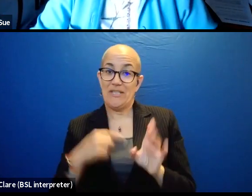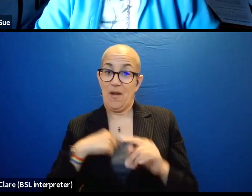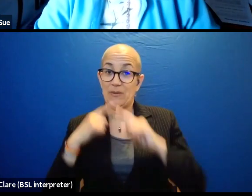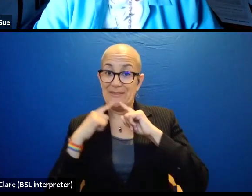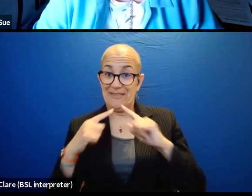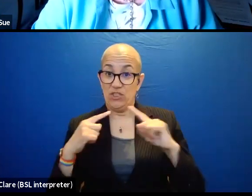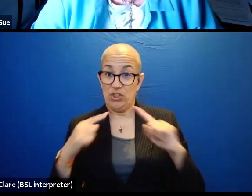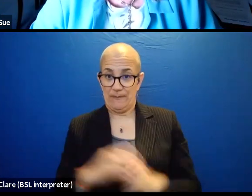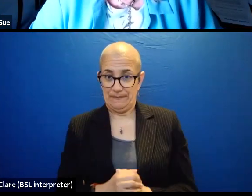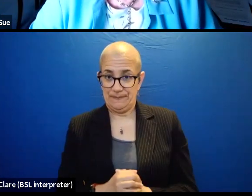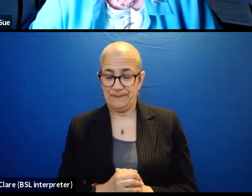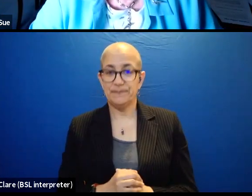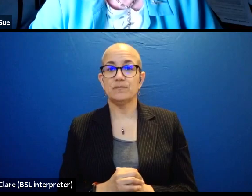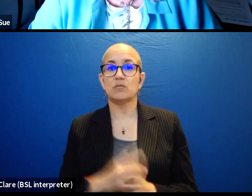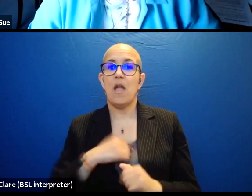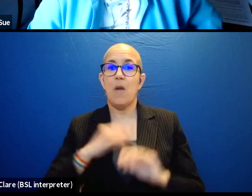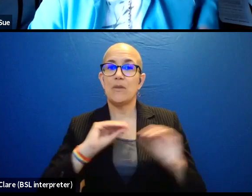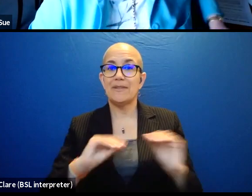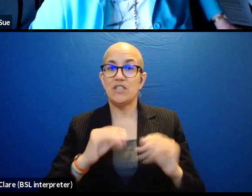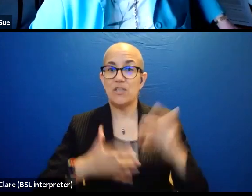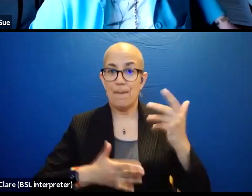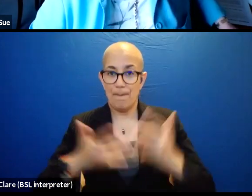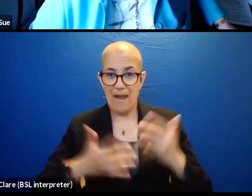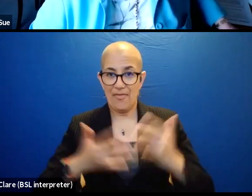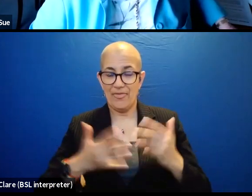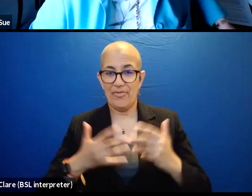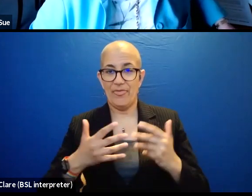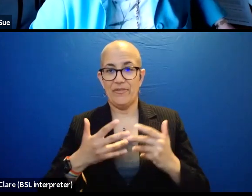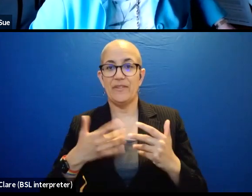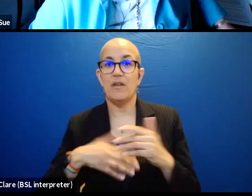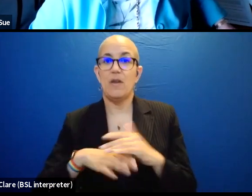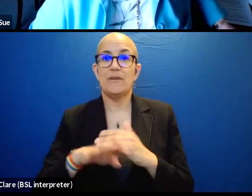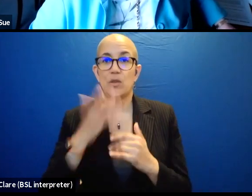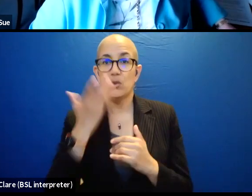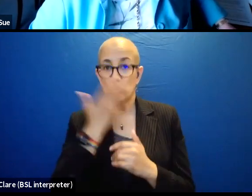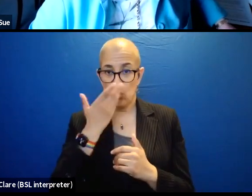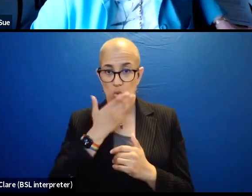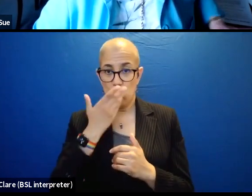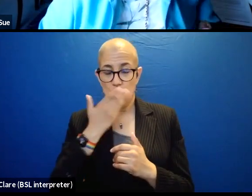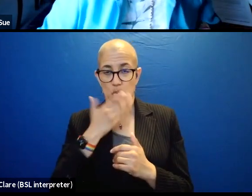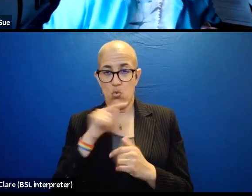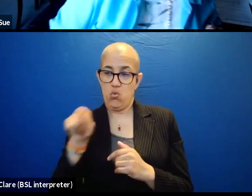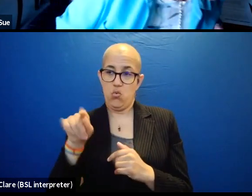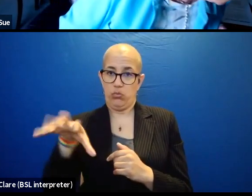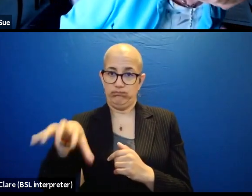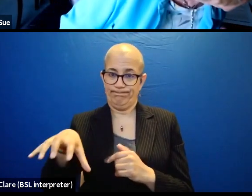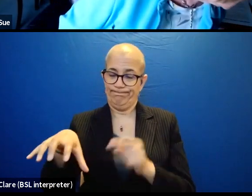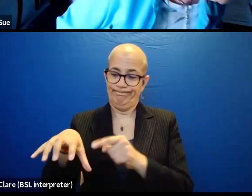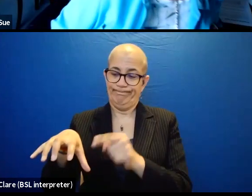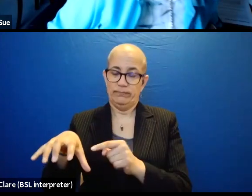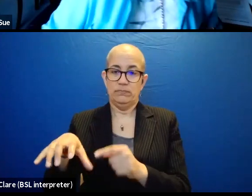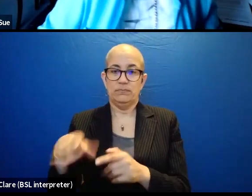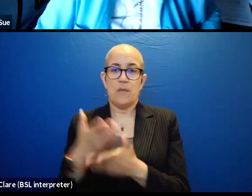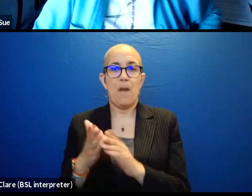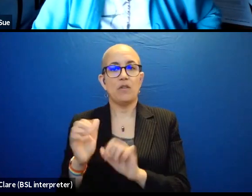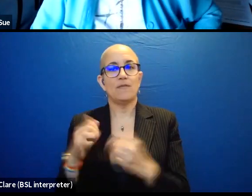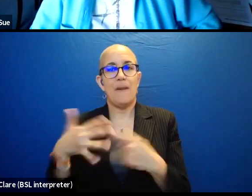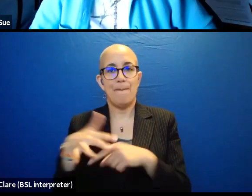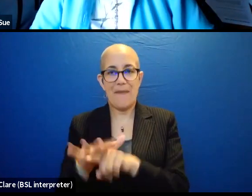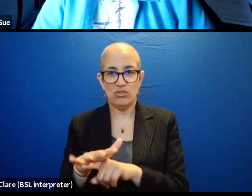was teaching maths, and actually it was in a school that had, as part of the mainstream